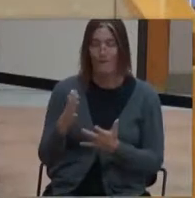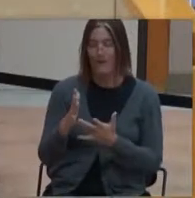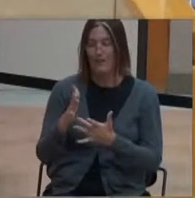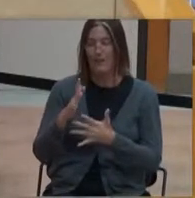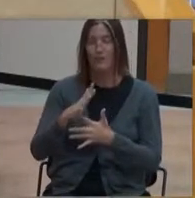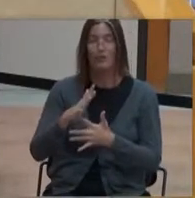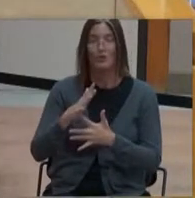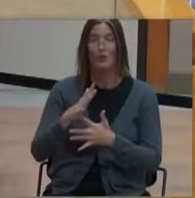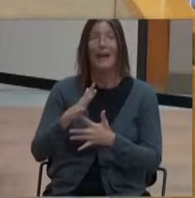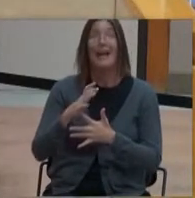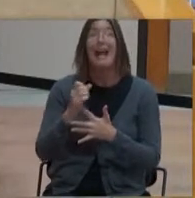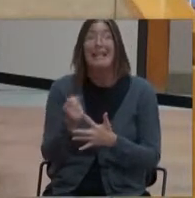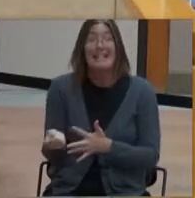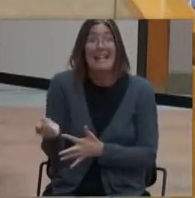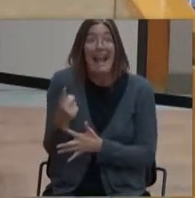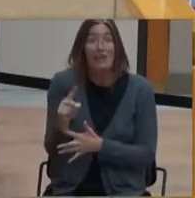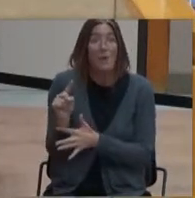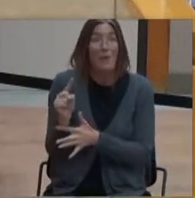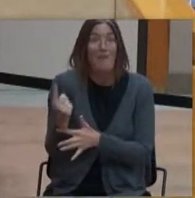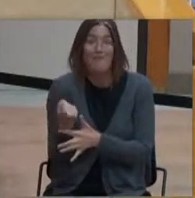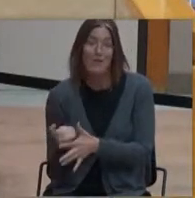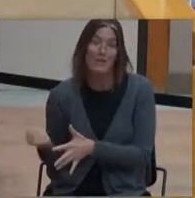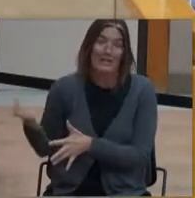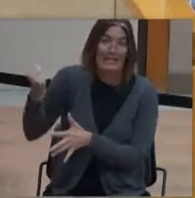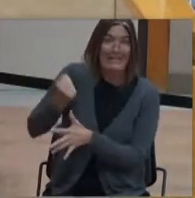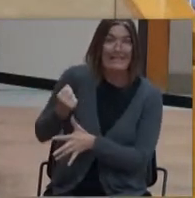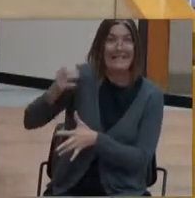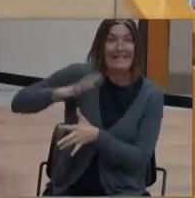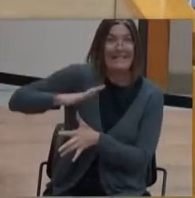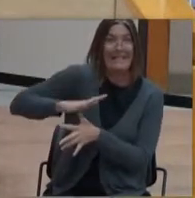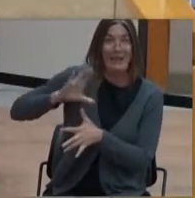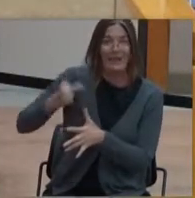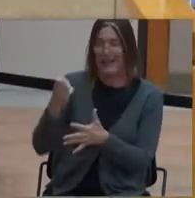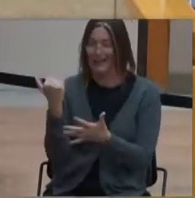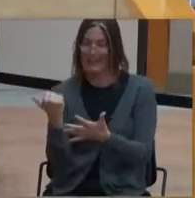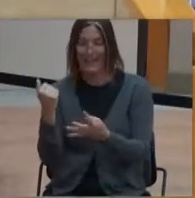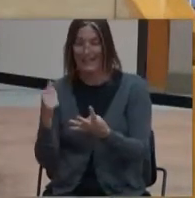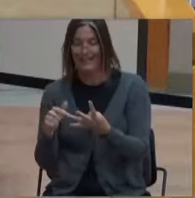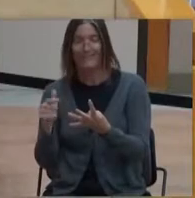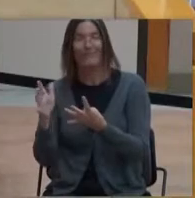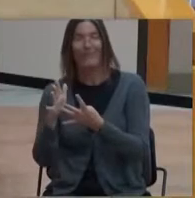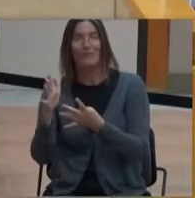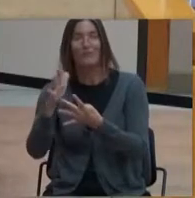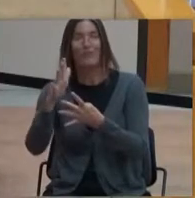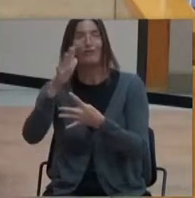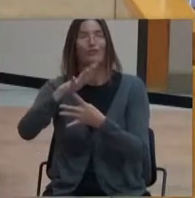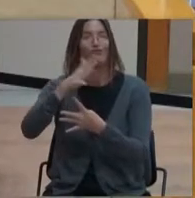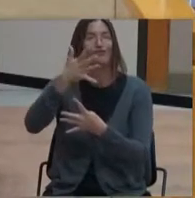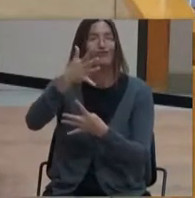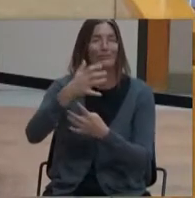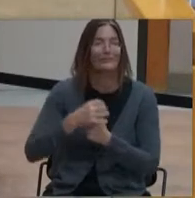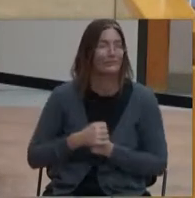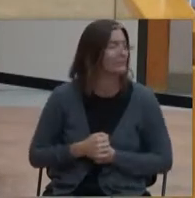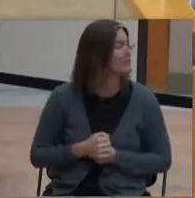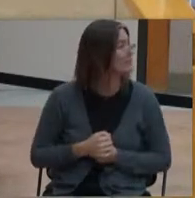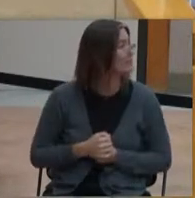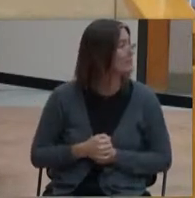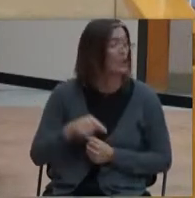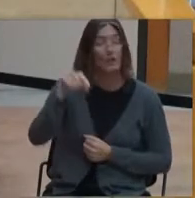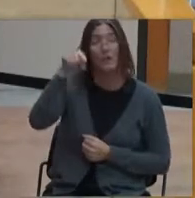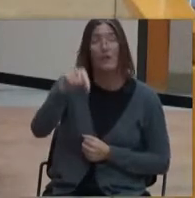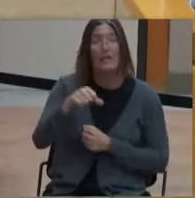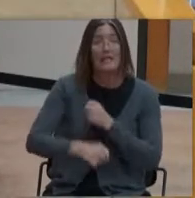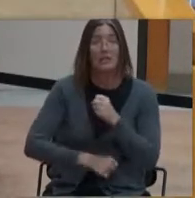our first graduating class. This year, we, as Circles students, were welcoming new